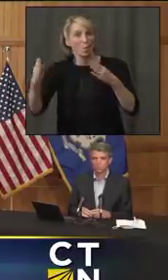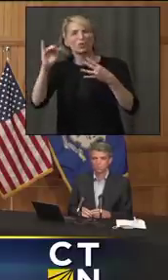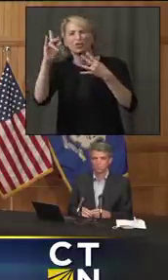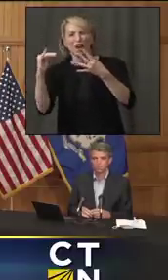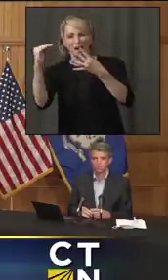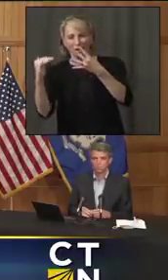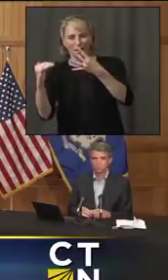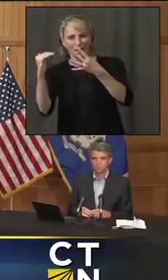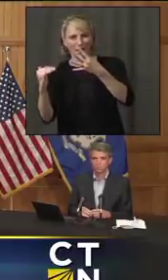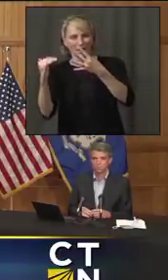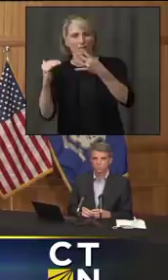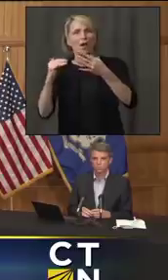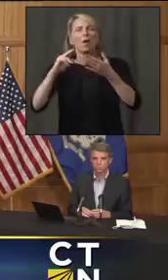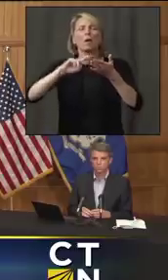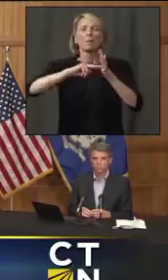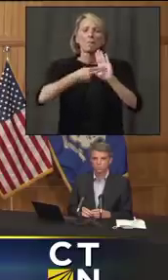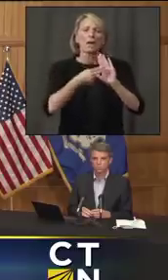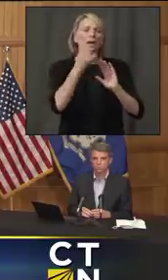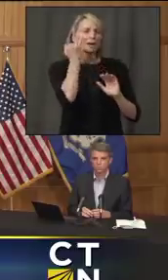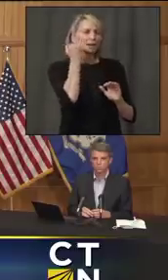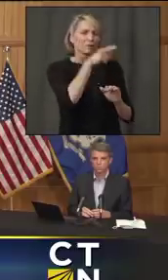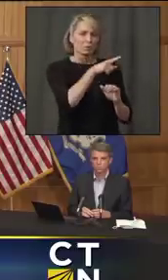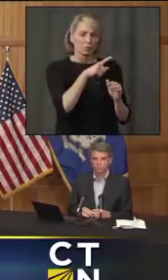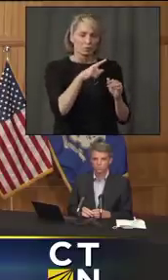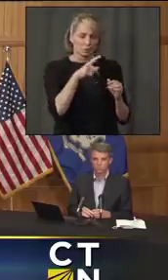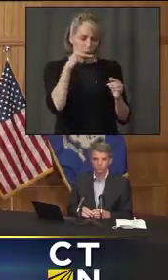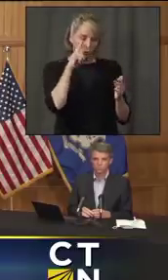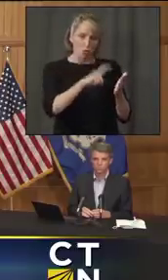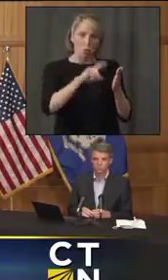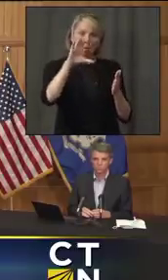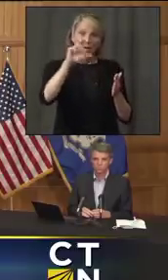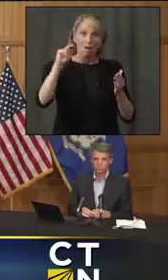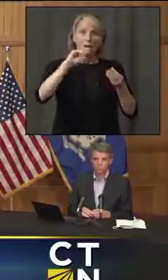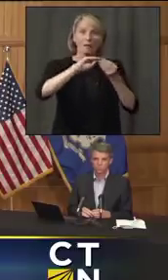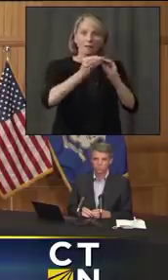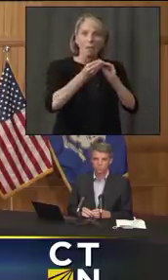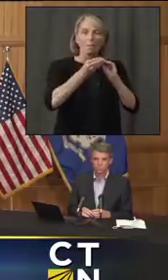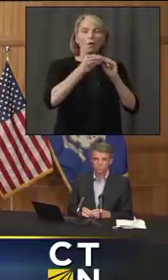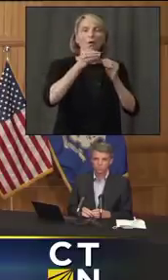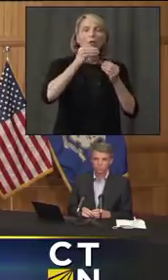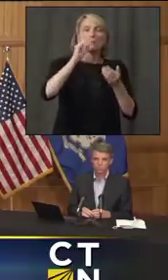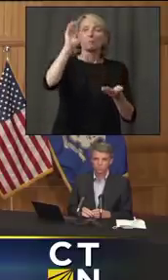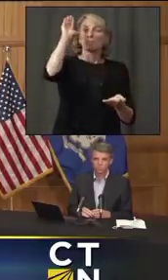Connecticut's metrics meet your standards, based on